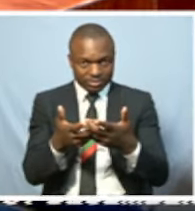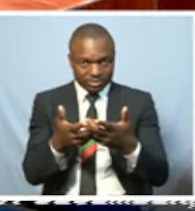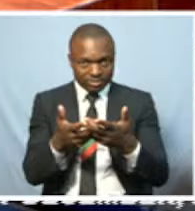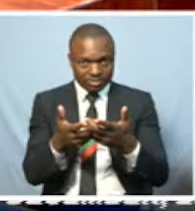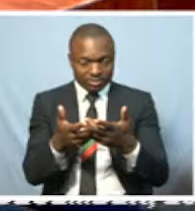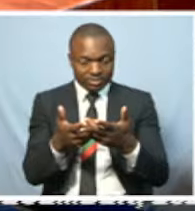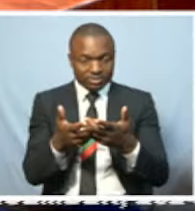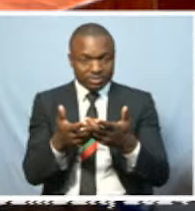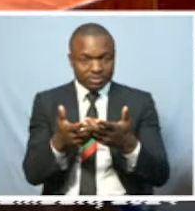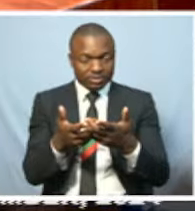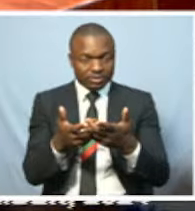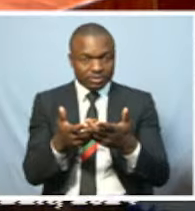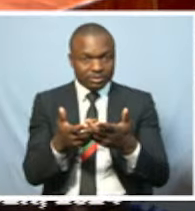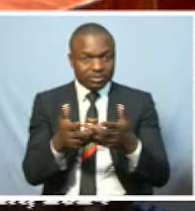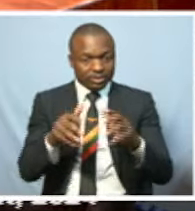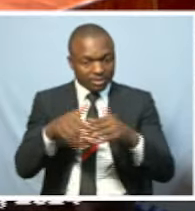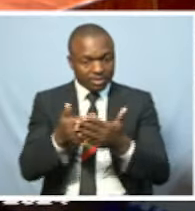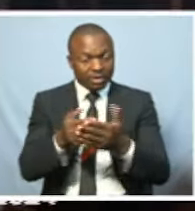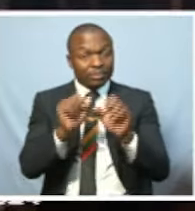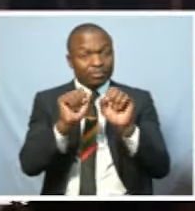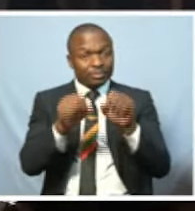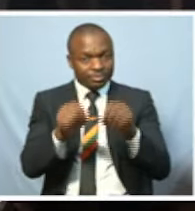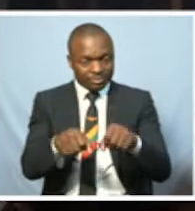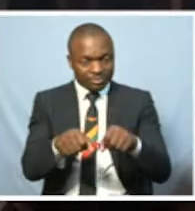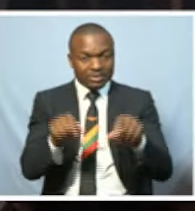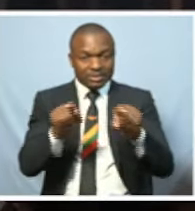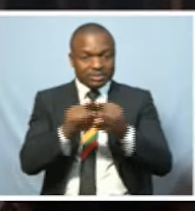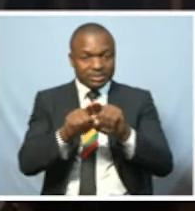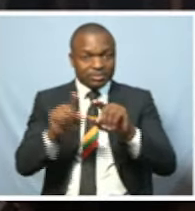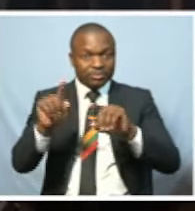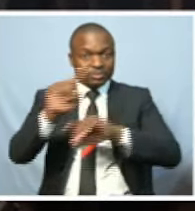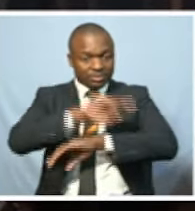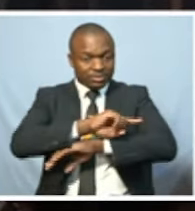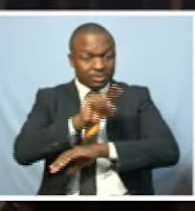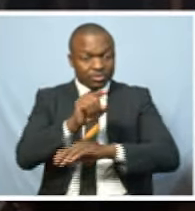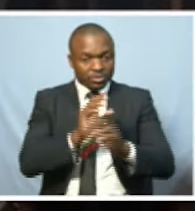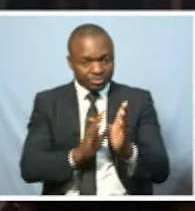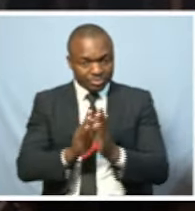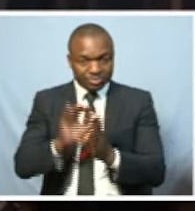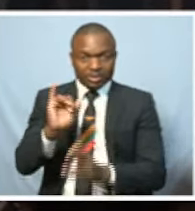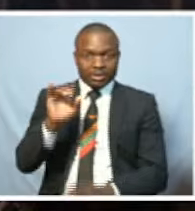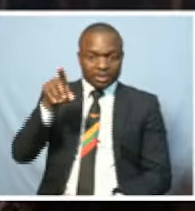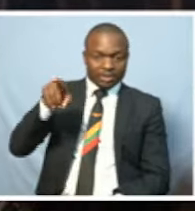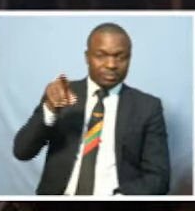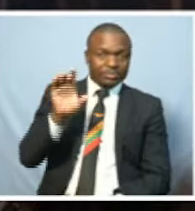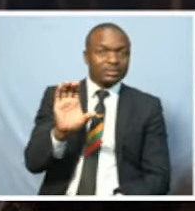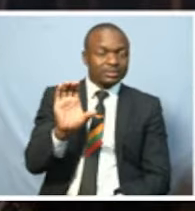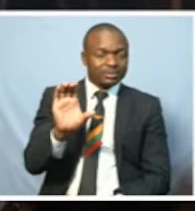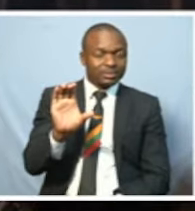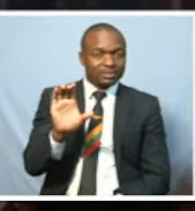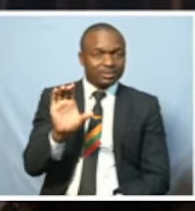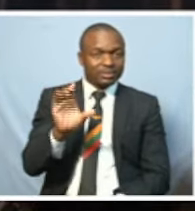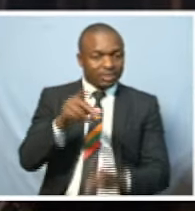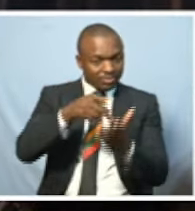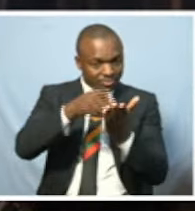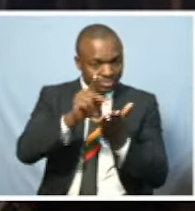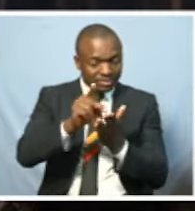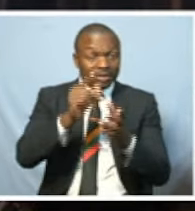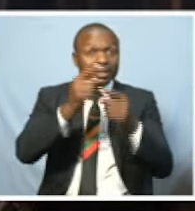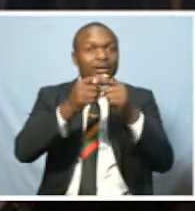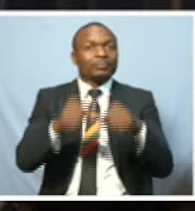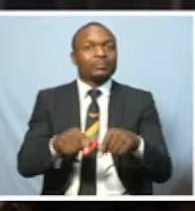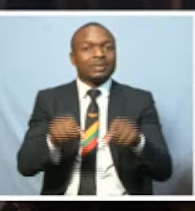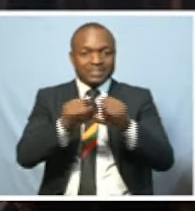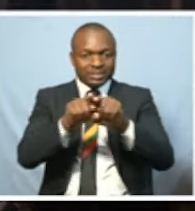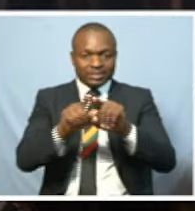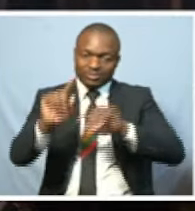question. How possible could it be that on the same day that you prepare an IPC and the payment is done the